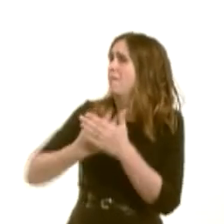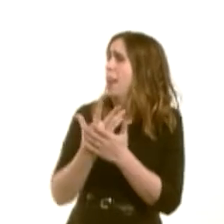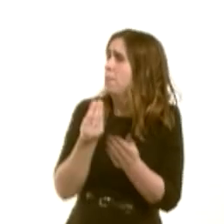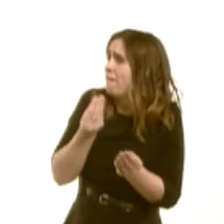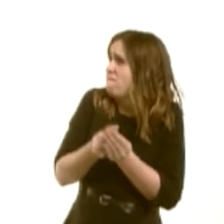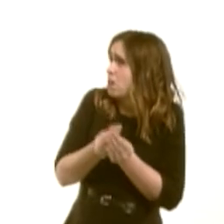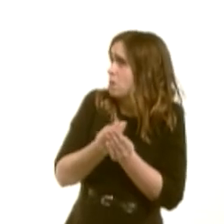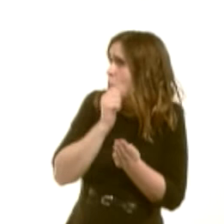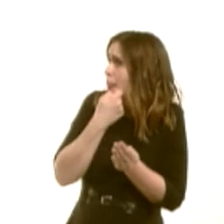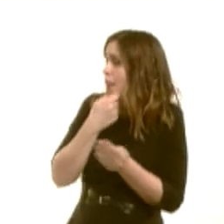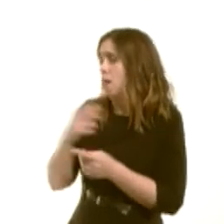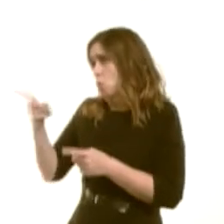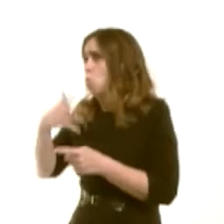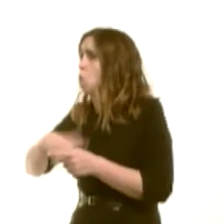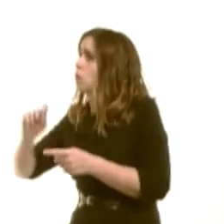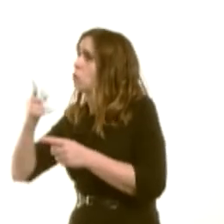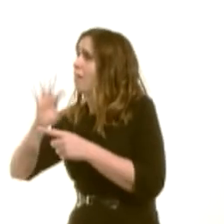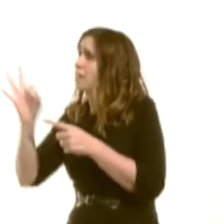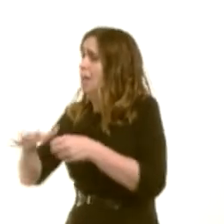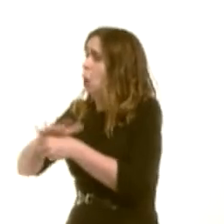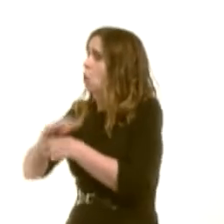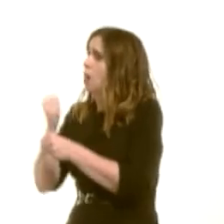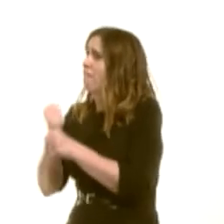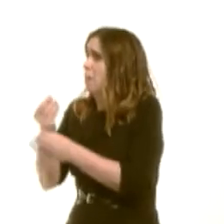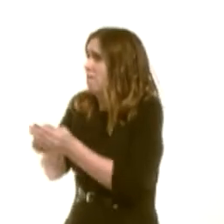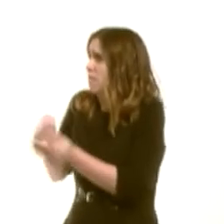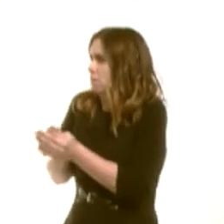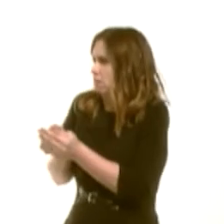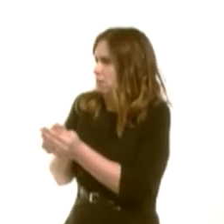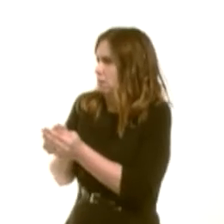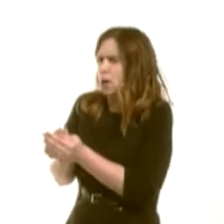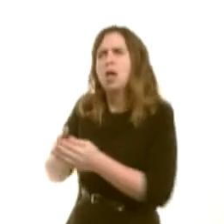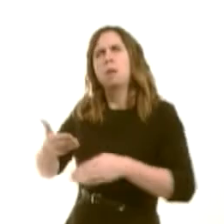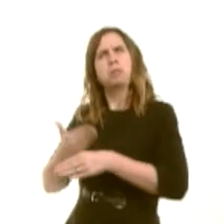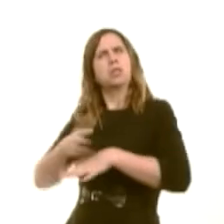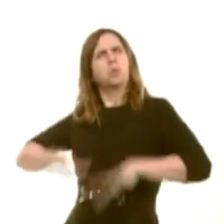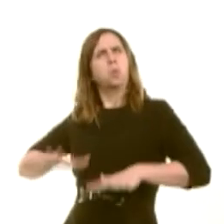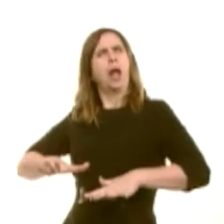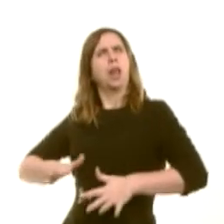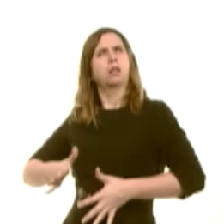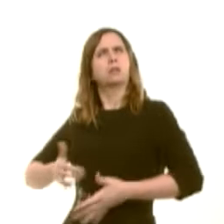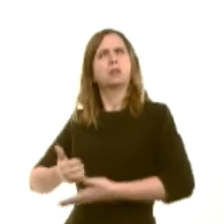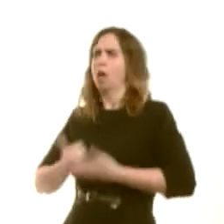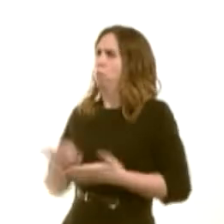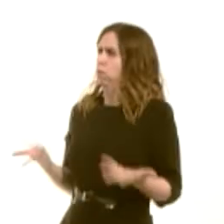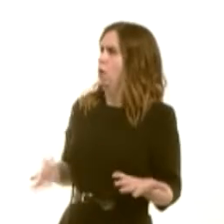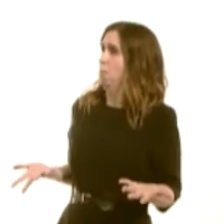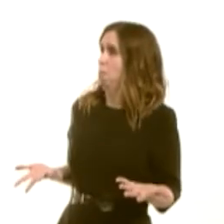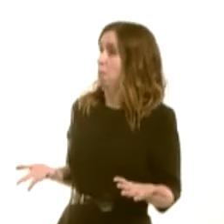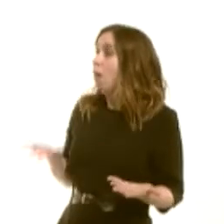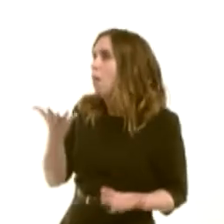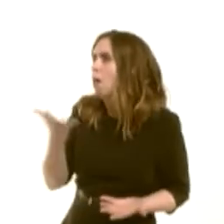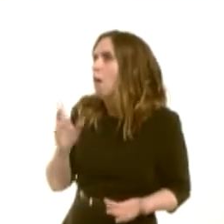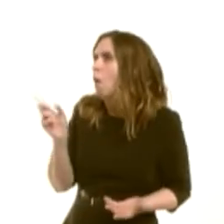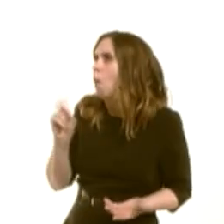funding, 12% cut in local government funding. Now, how is that meant to assist businesses in Wales? He asked the question. It's a fair question. What